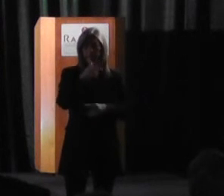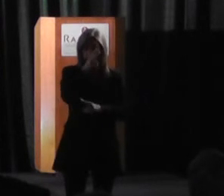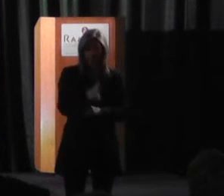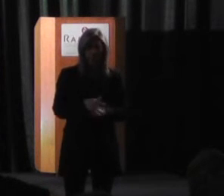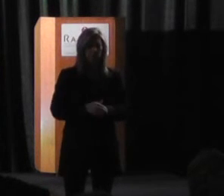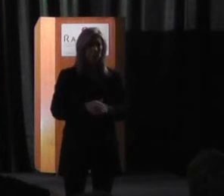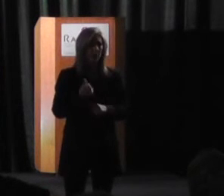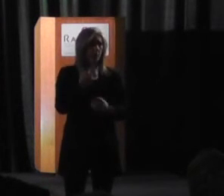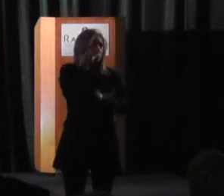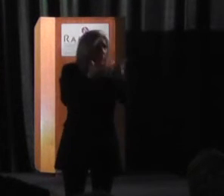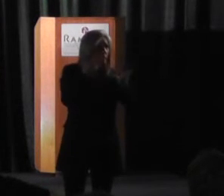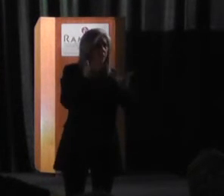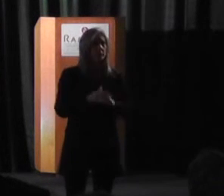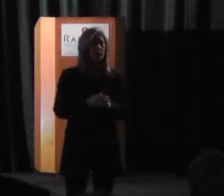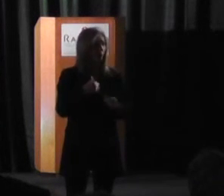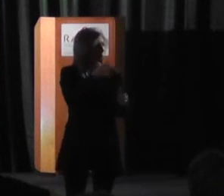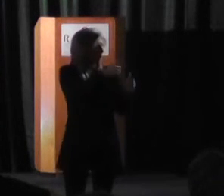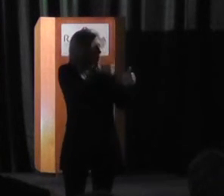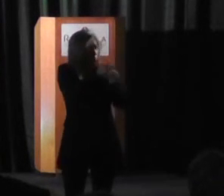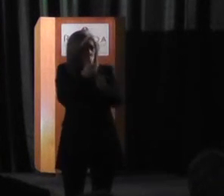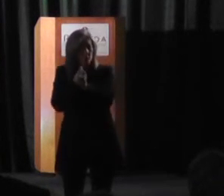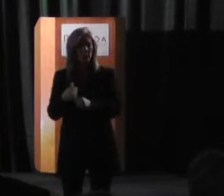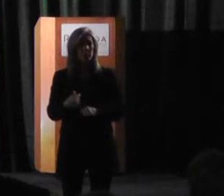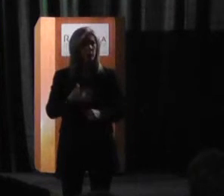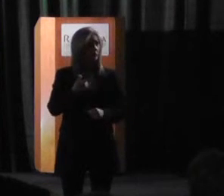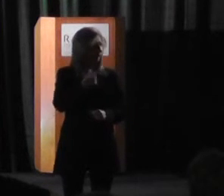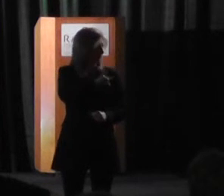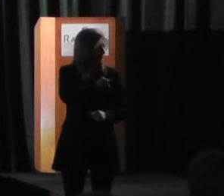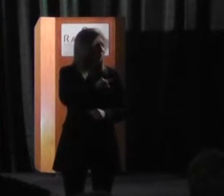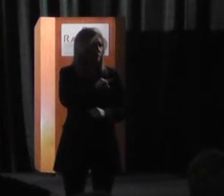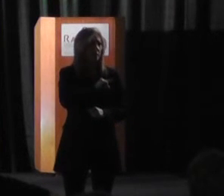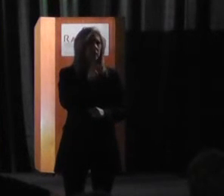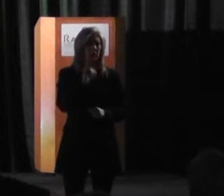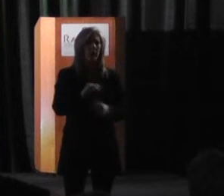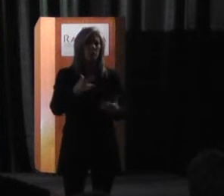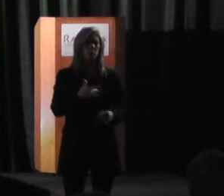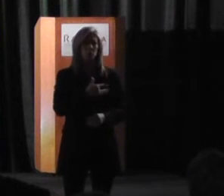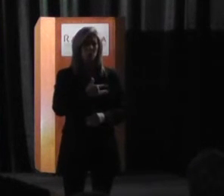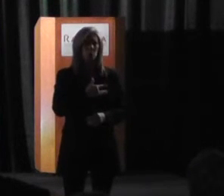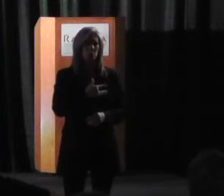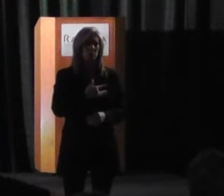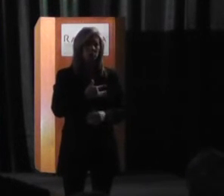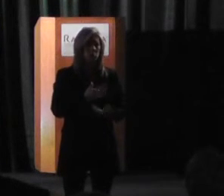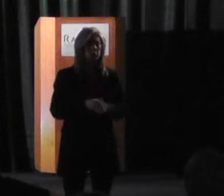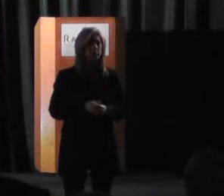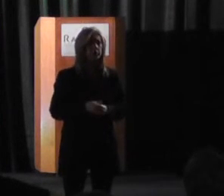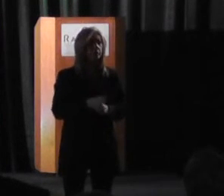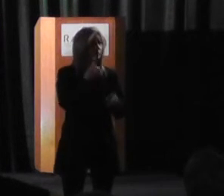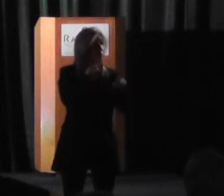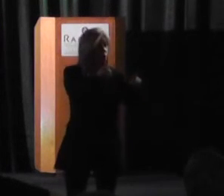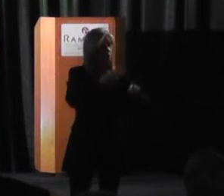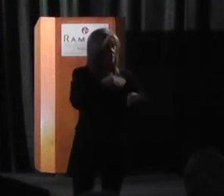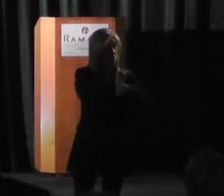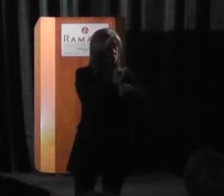guilt. This is the part of stuttering that really hurts. Throughout my time at iStar, I've had the opportunity to